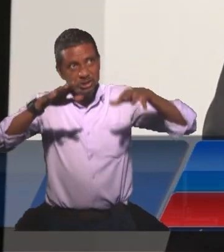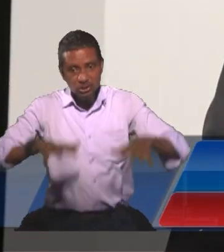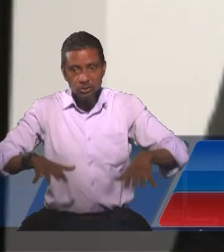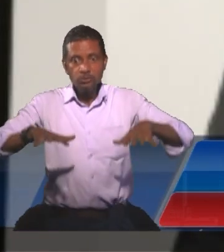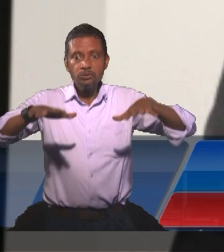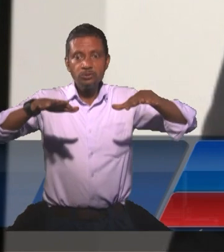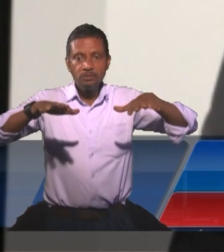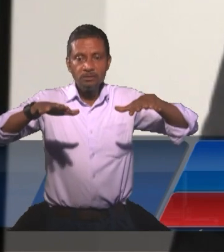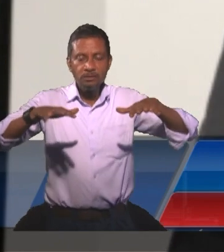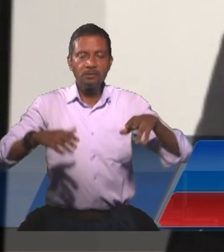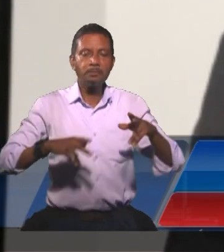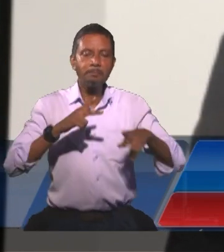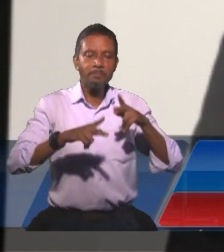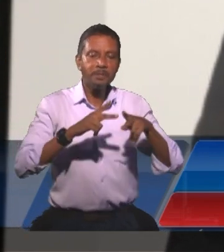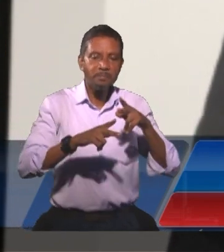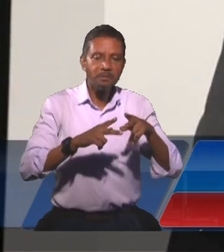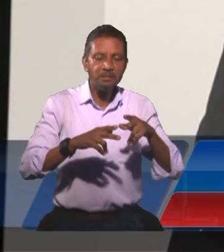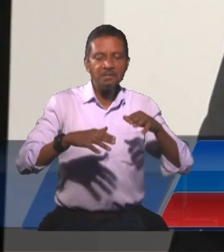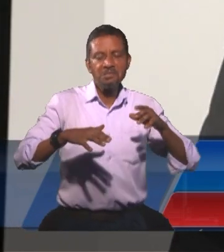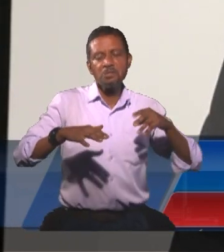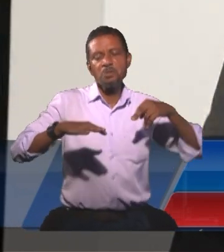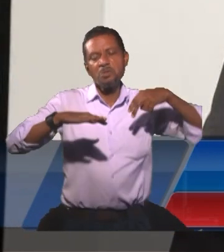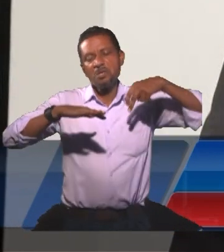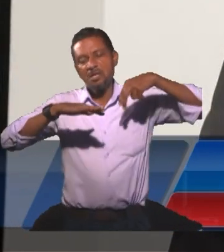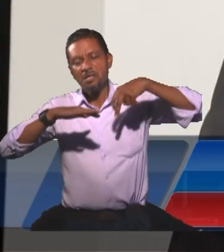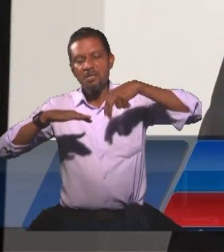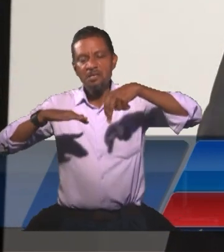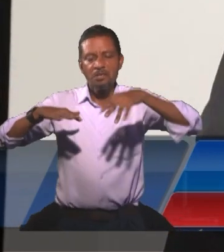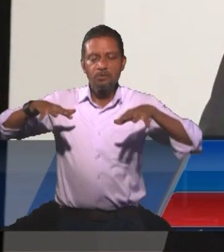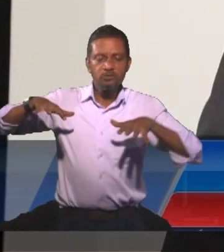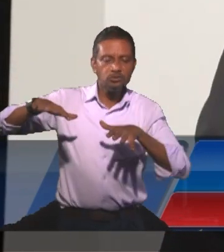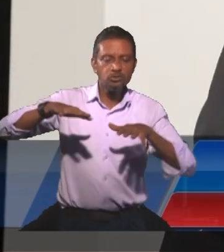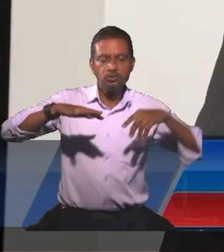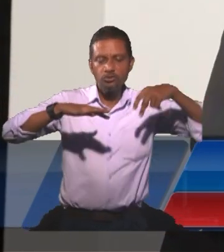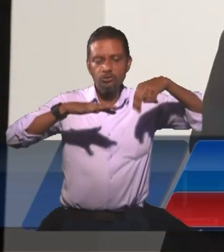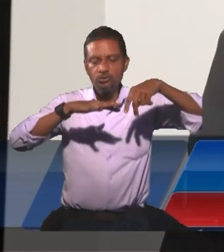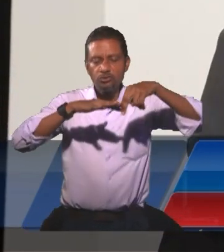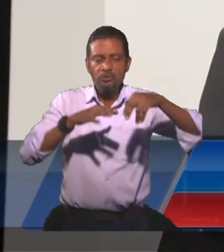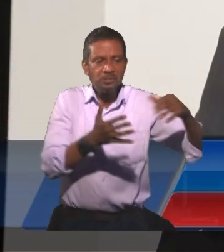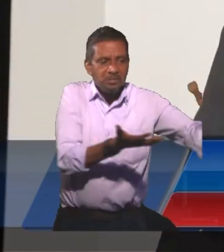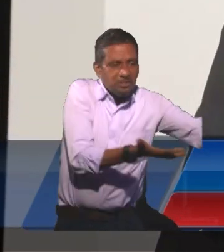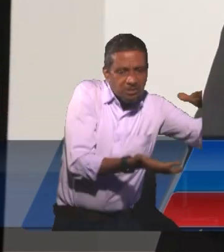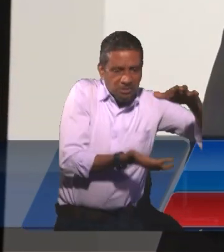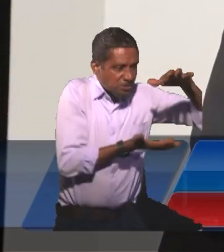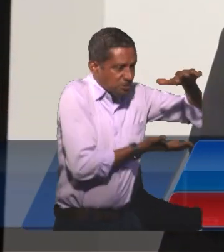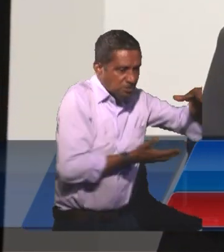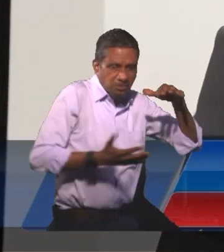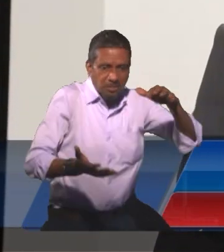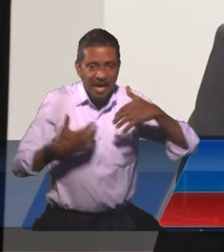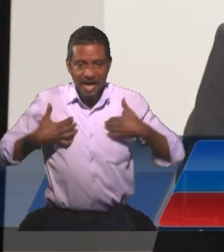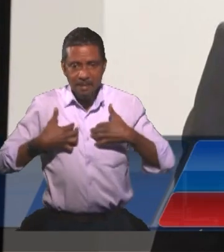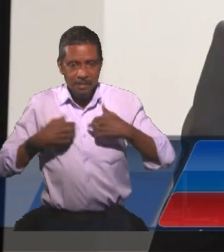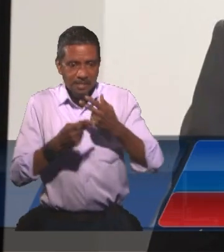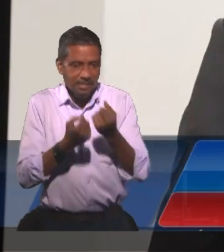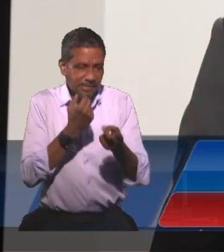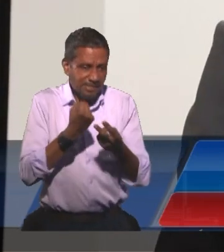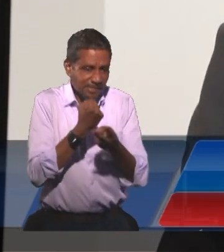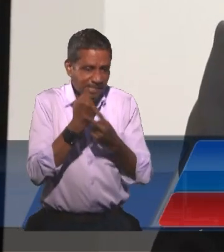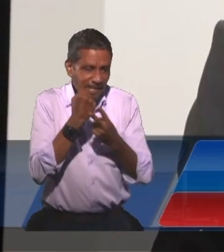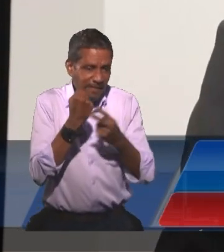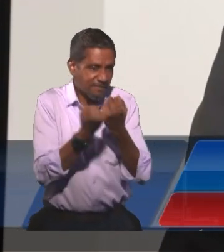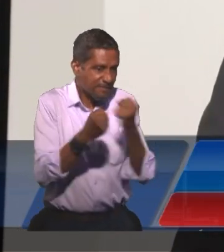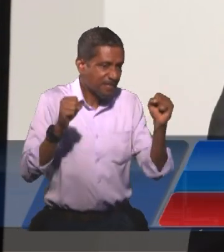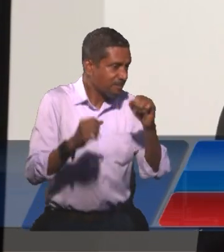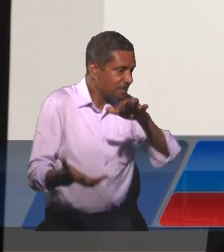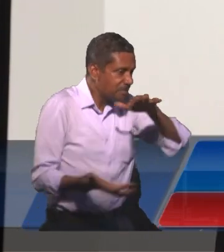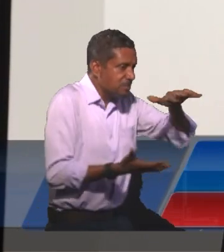no choice really but to go into flood waters to save property, livestock, and their lives. But we